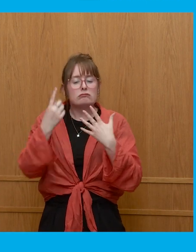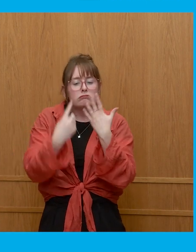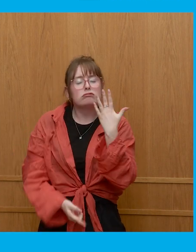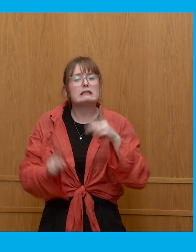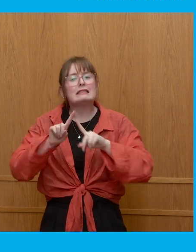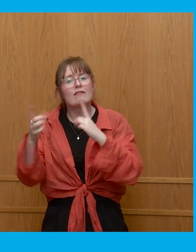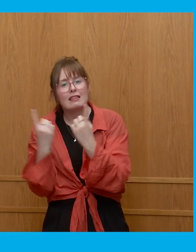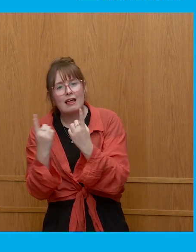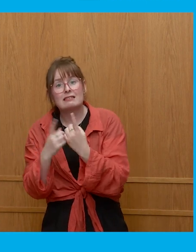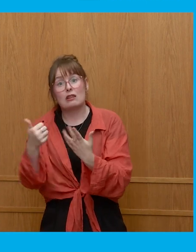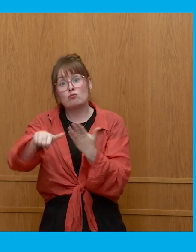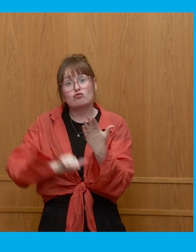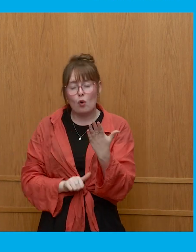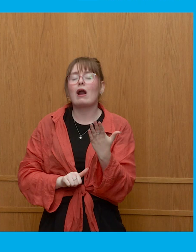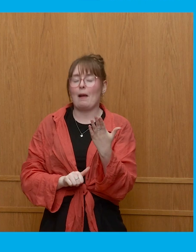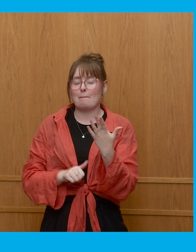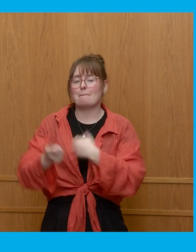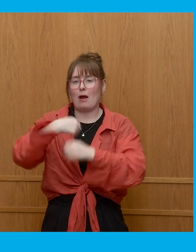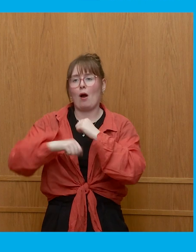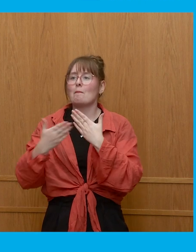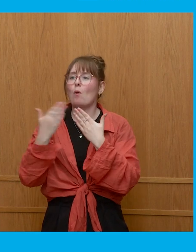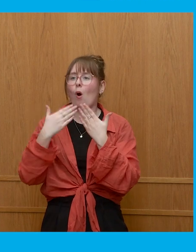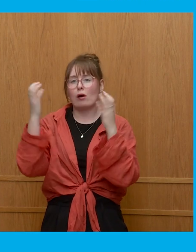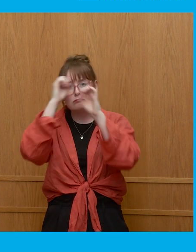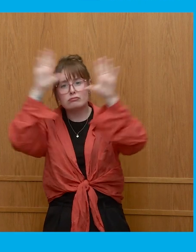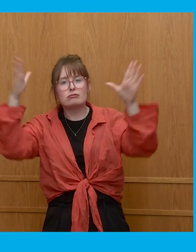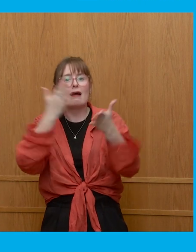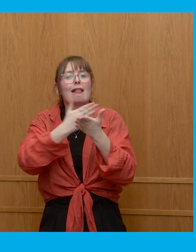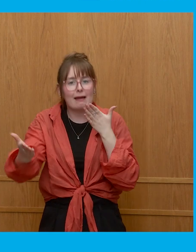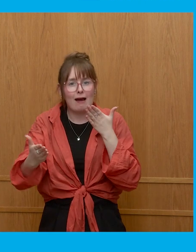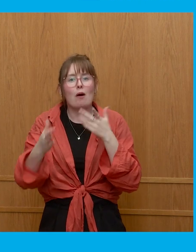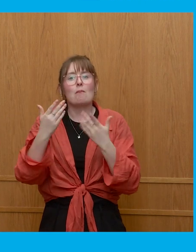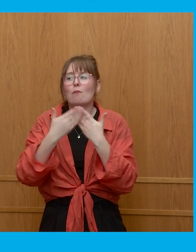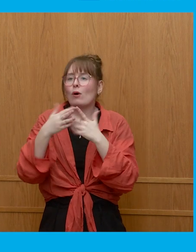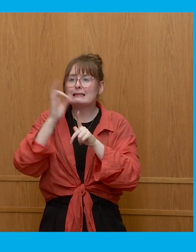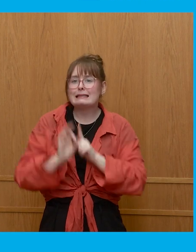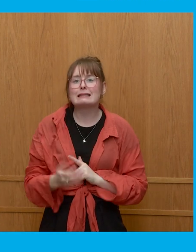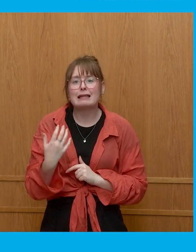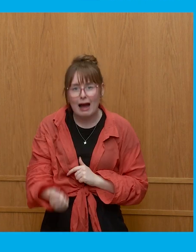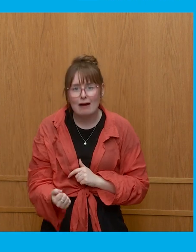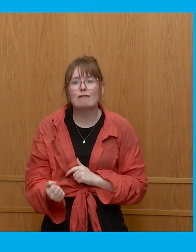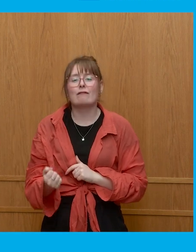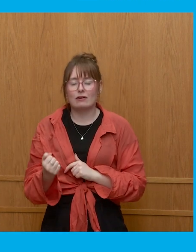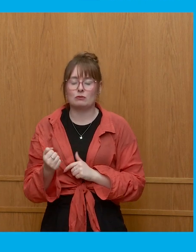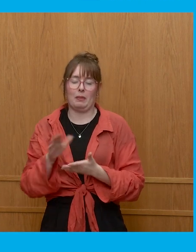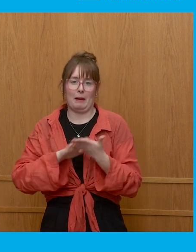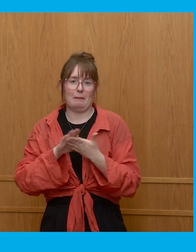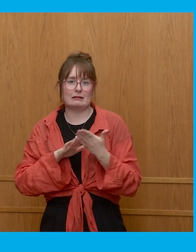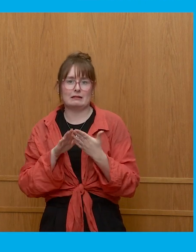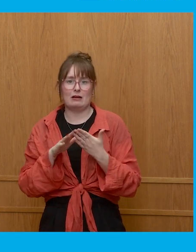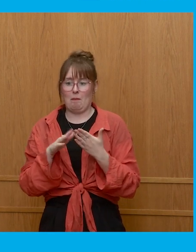And then the program started to get defined. And of course, the square meters started to double,